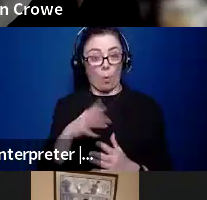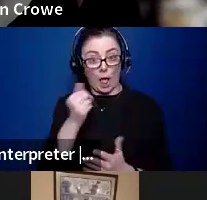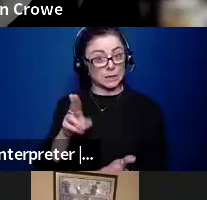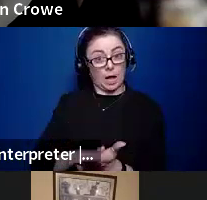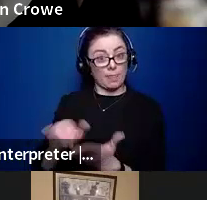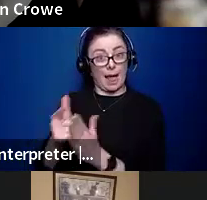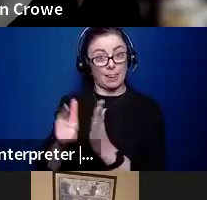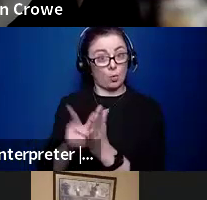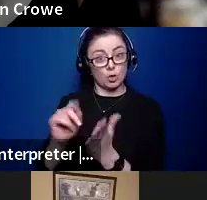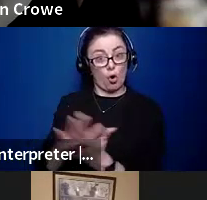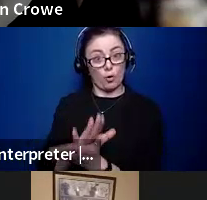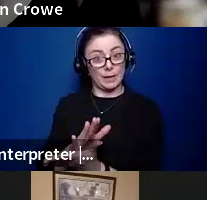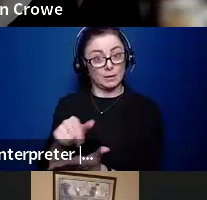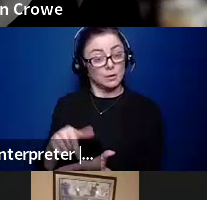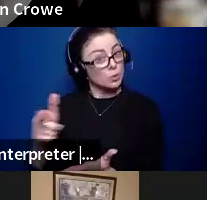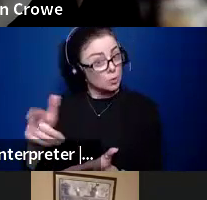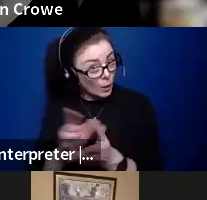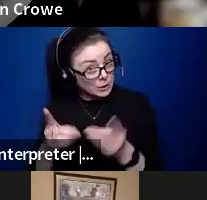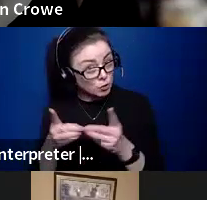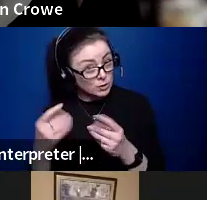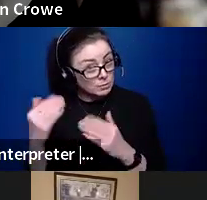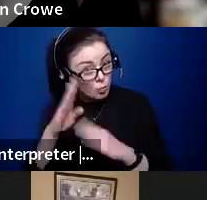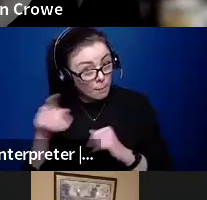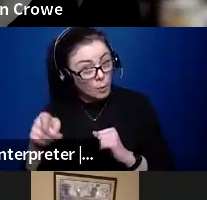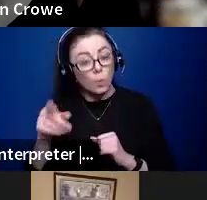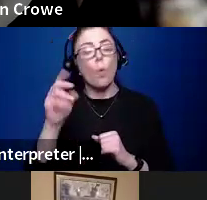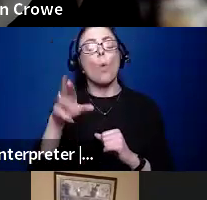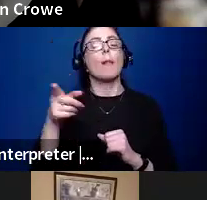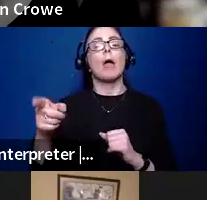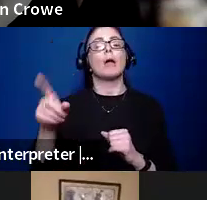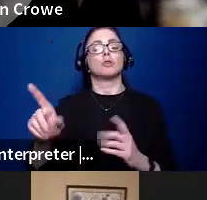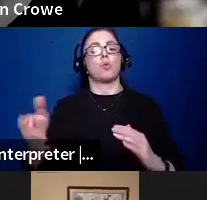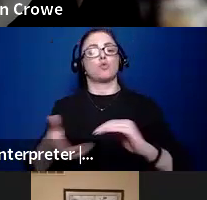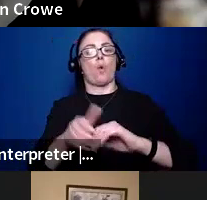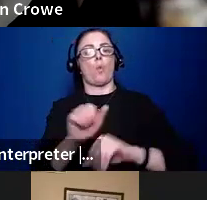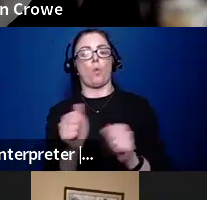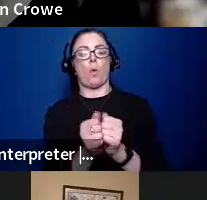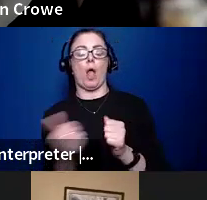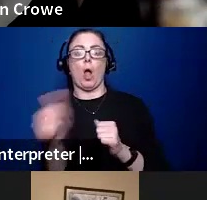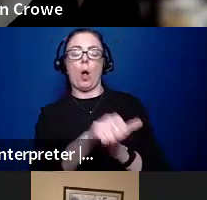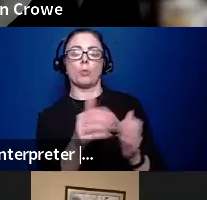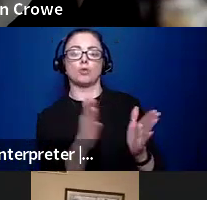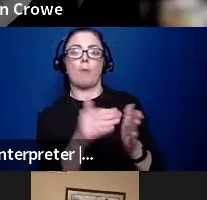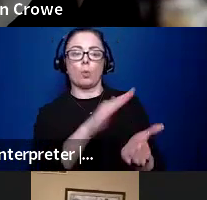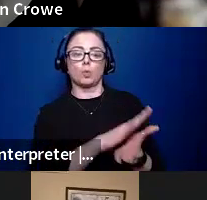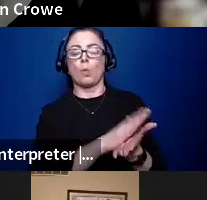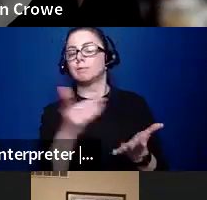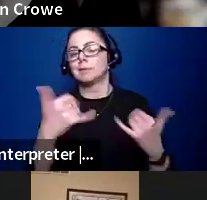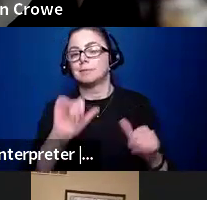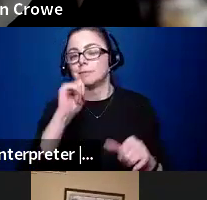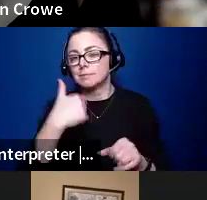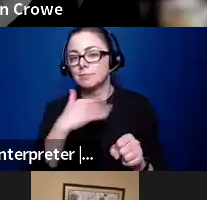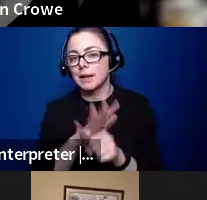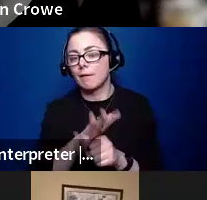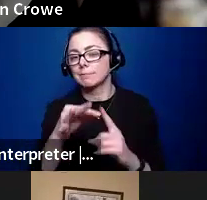districts? Or is it just suggested they join with other small schools and still have less specialists readily available to them, just